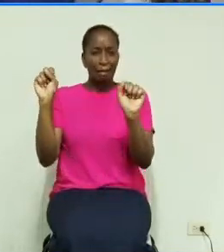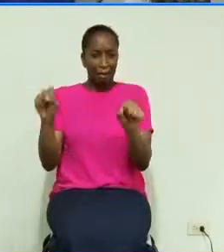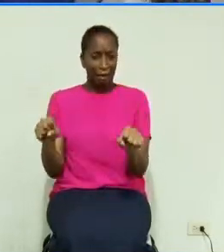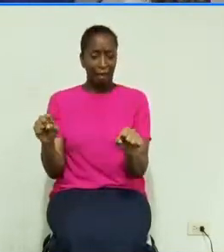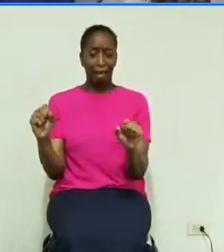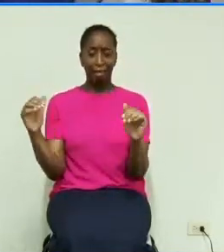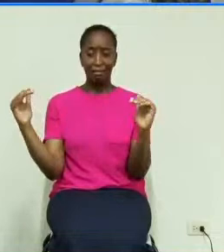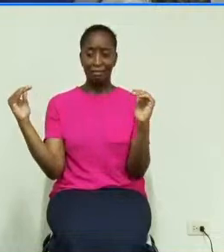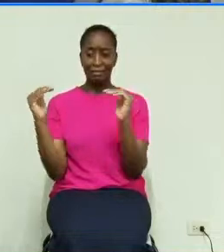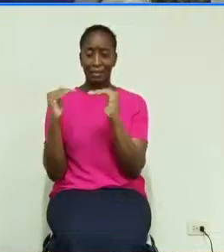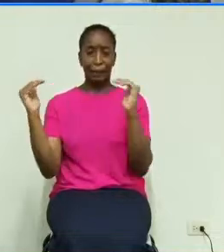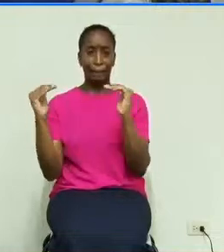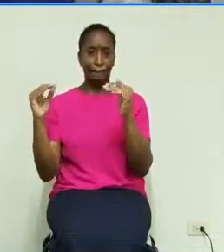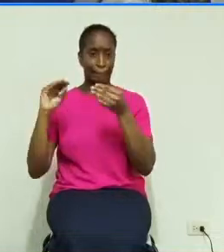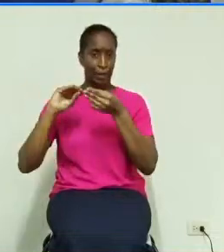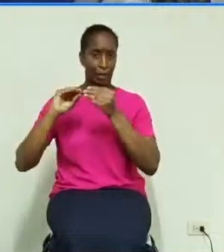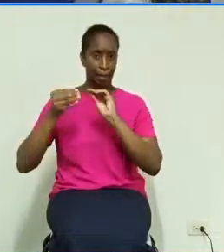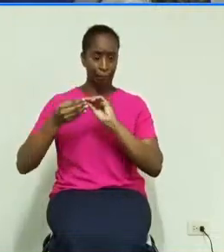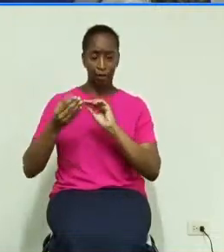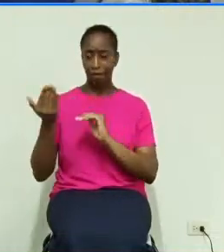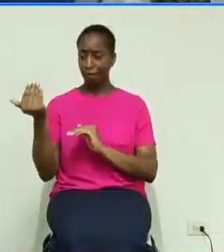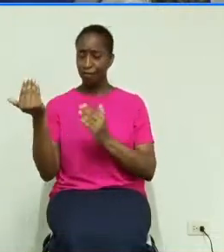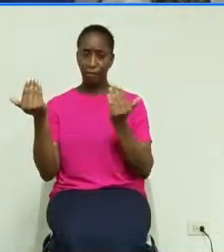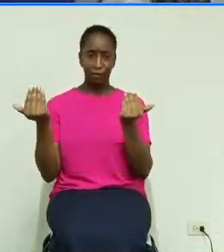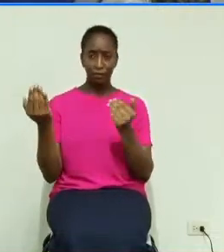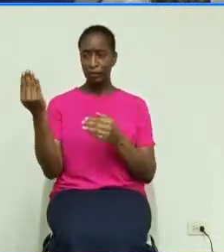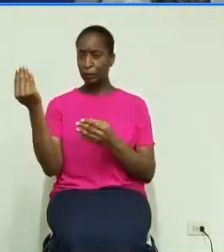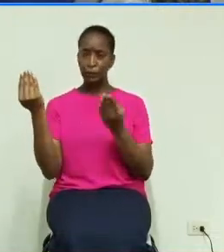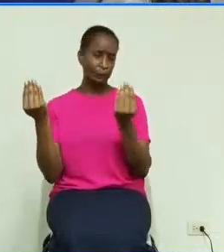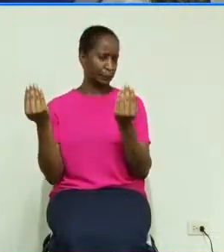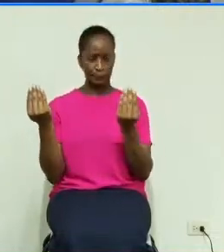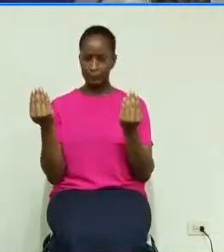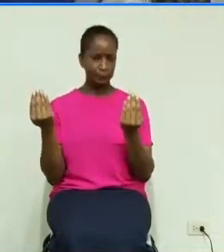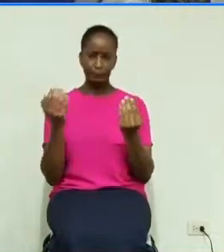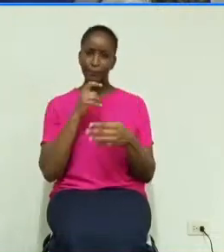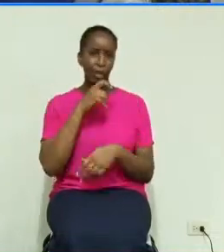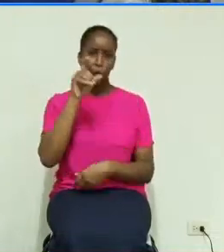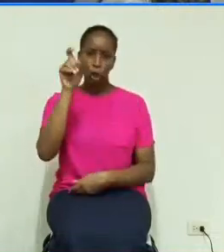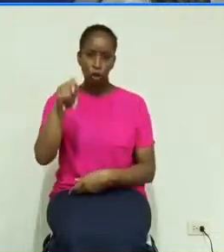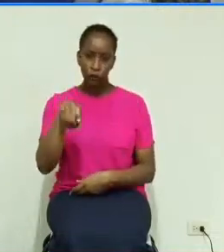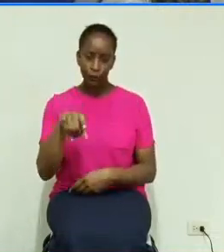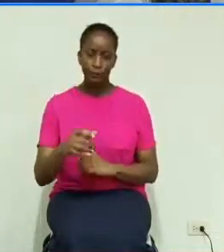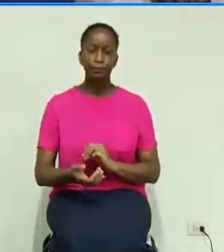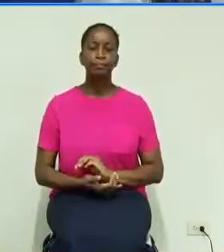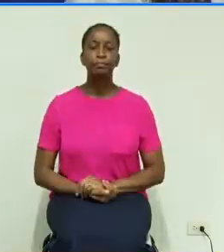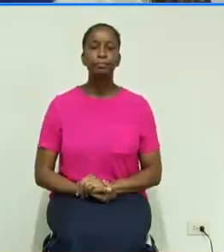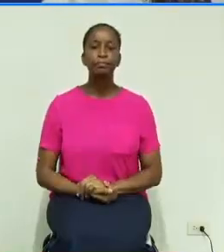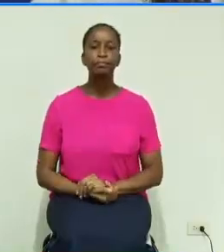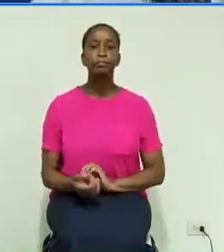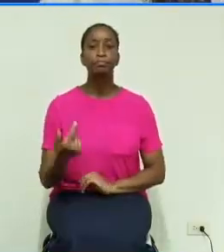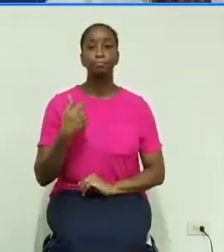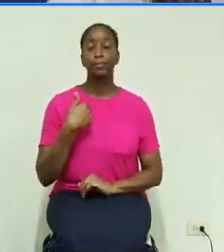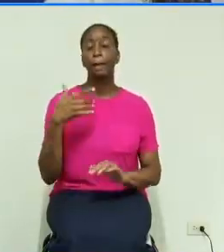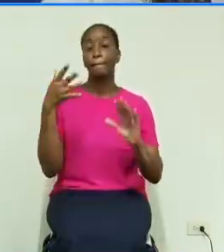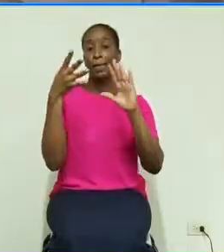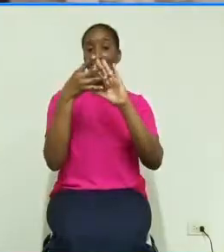from hearing from the presenters from here on. Thanks.